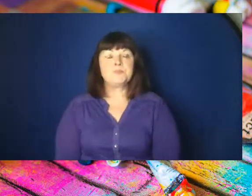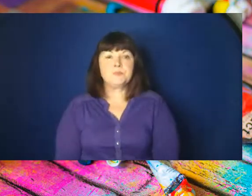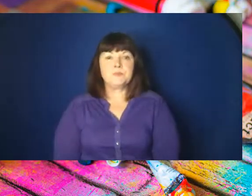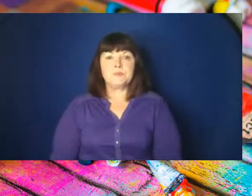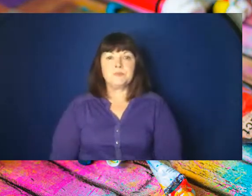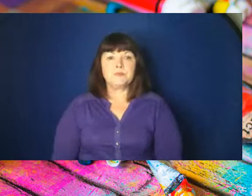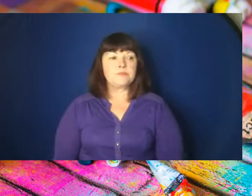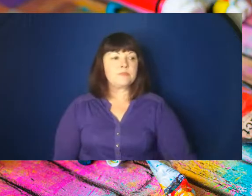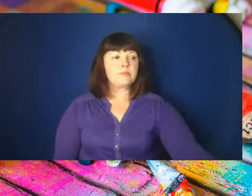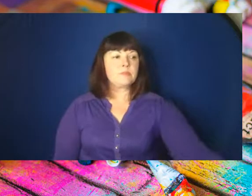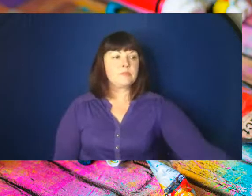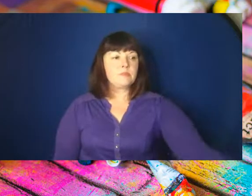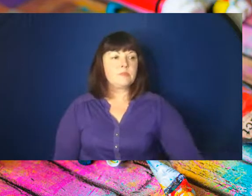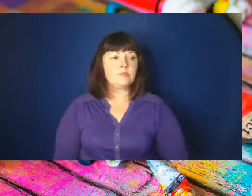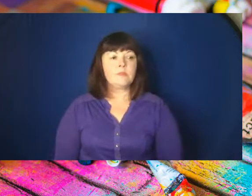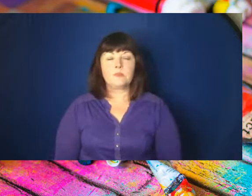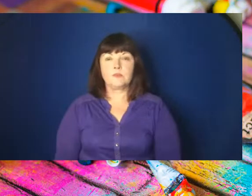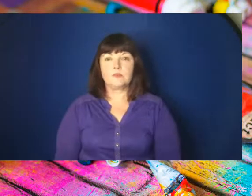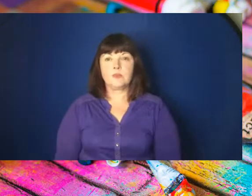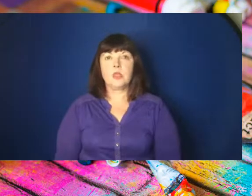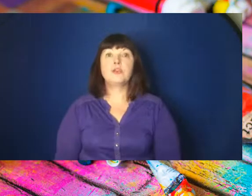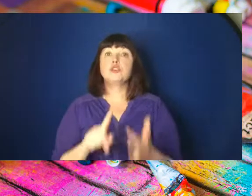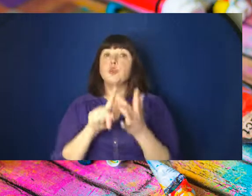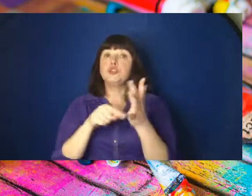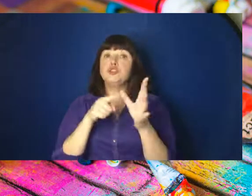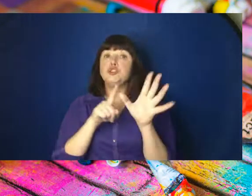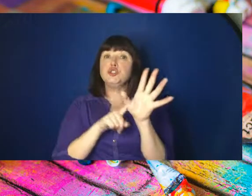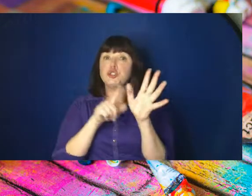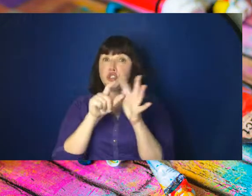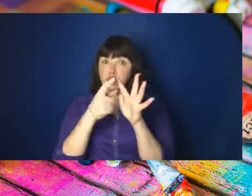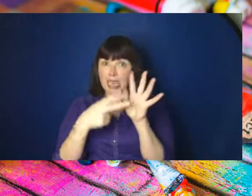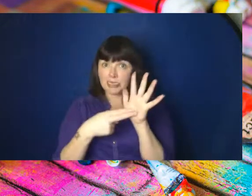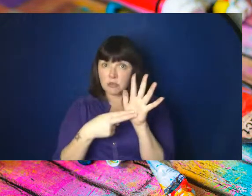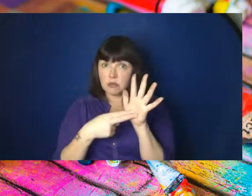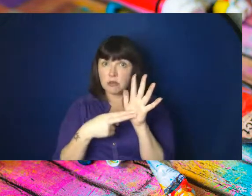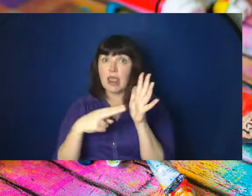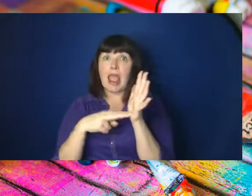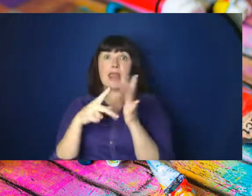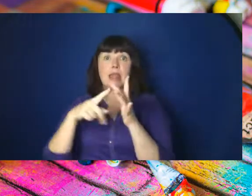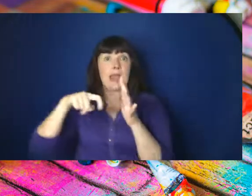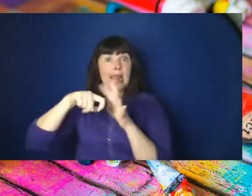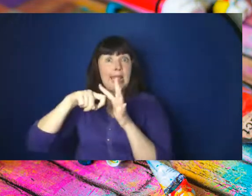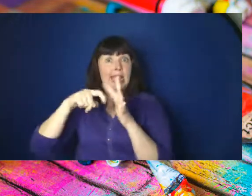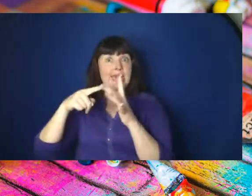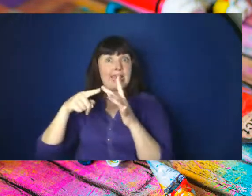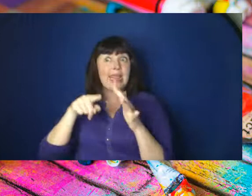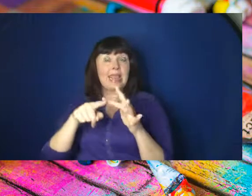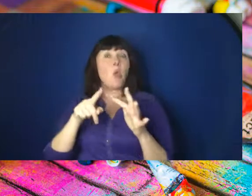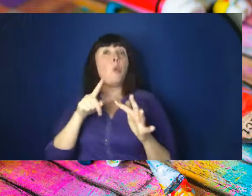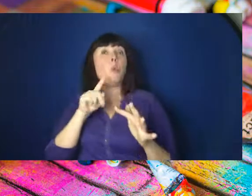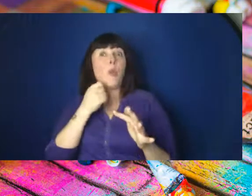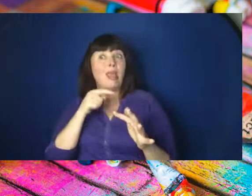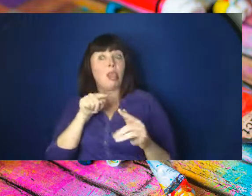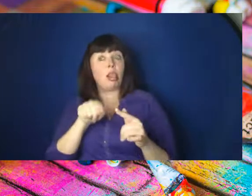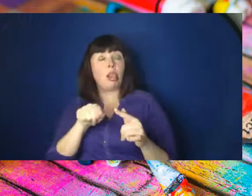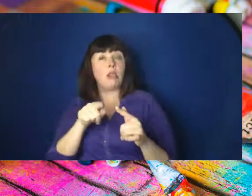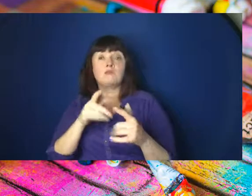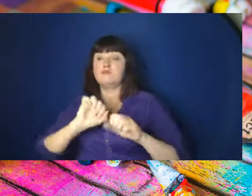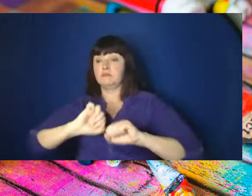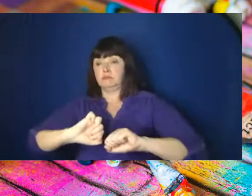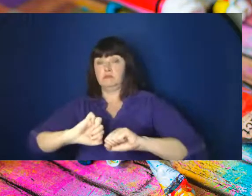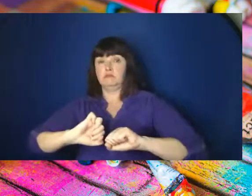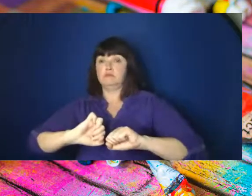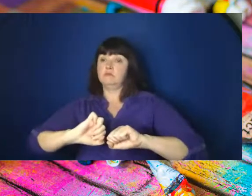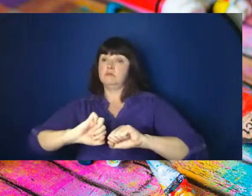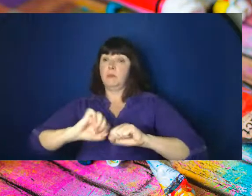going to have Jaden and Nikki will be producing a lovely instructional video in our last module. So watch out for